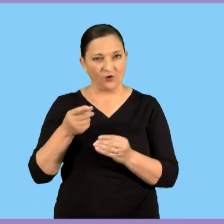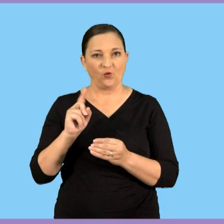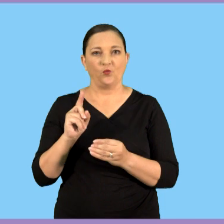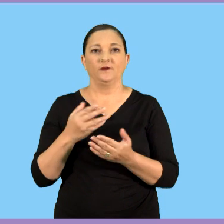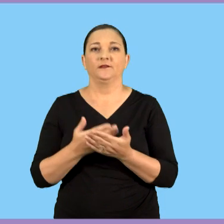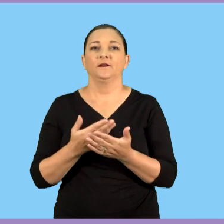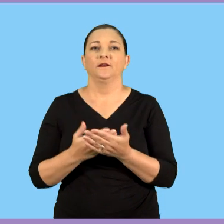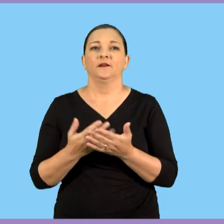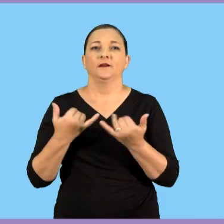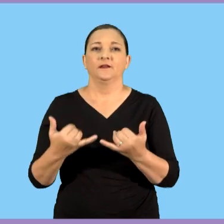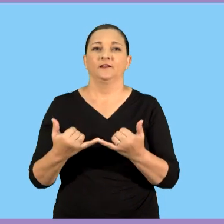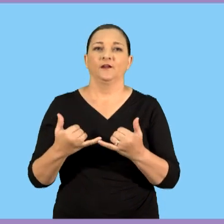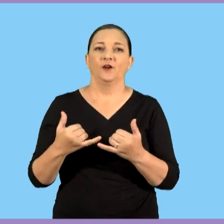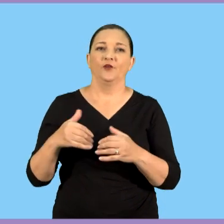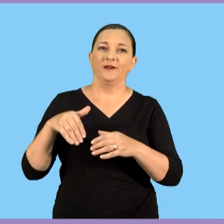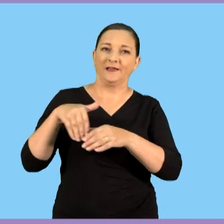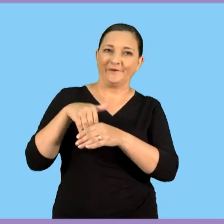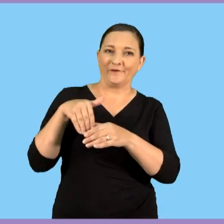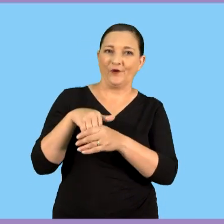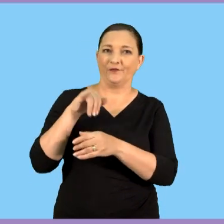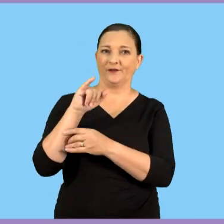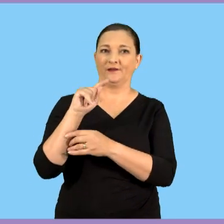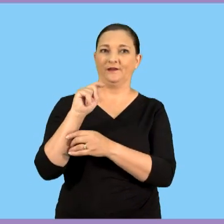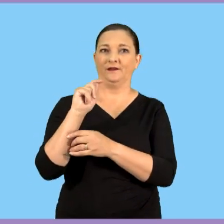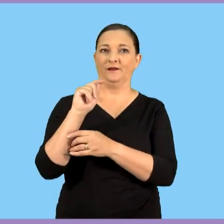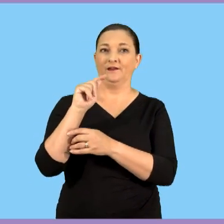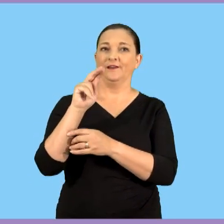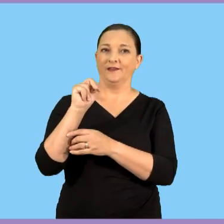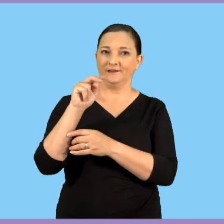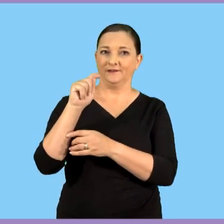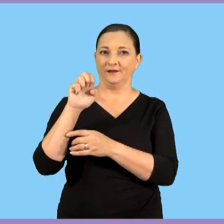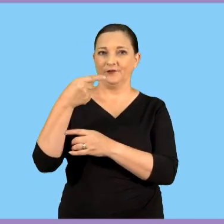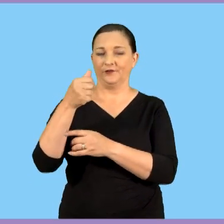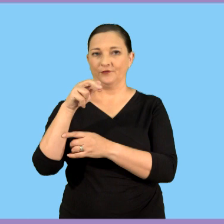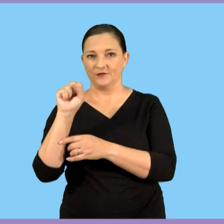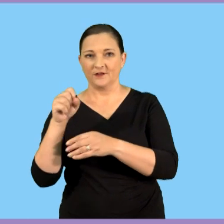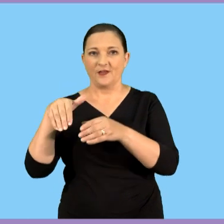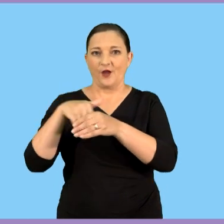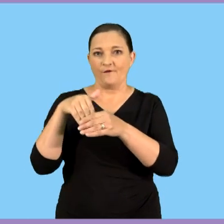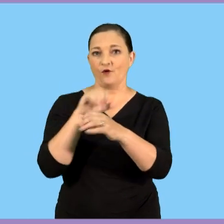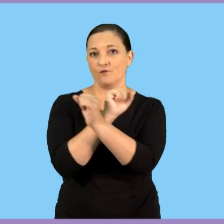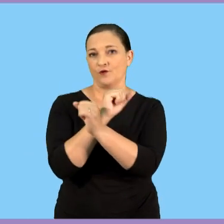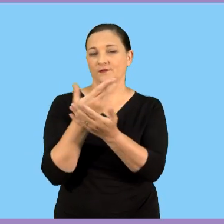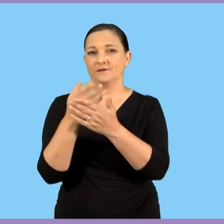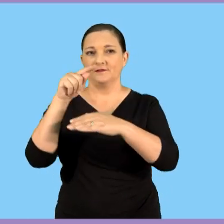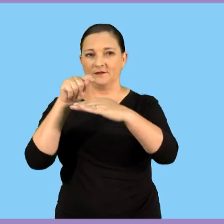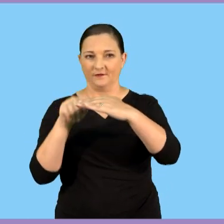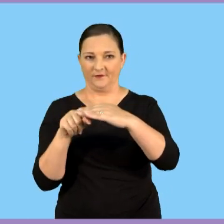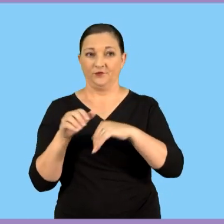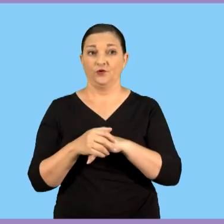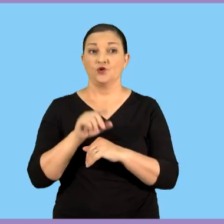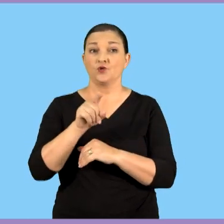perform calculations with integers involving multiplication and division, use commutative, associative,